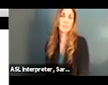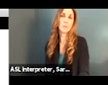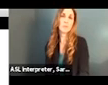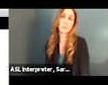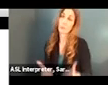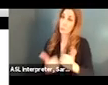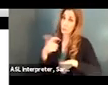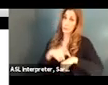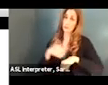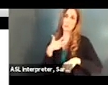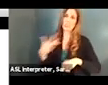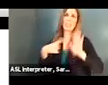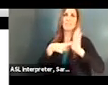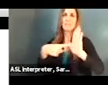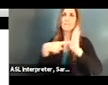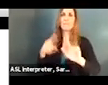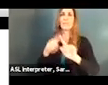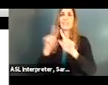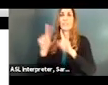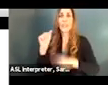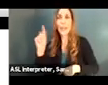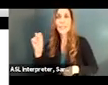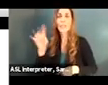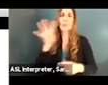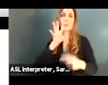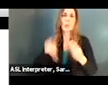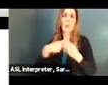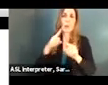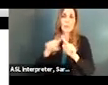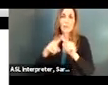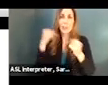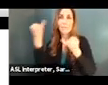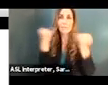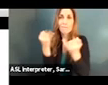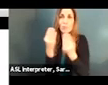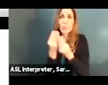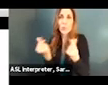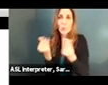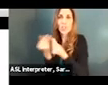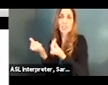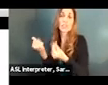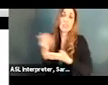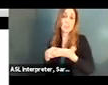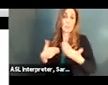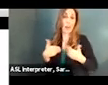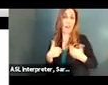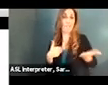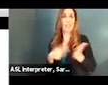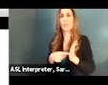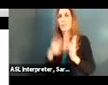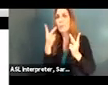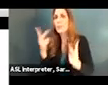of the time demonstrating different AT or discussing different solutions. Sometimes I have those on hand. Sometimes we look at pictures or